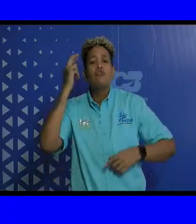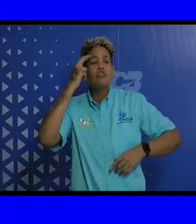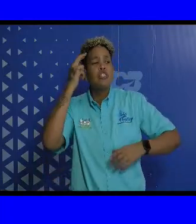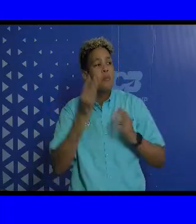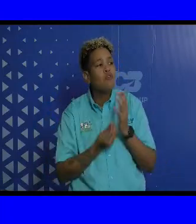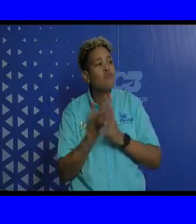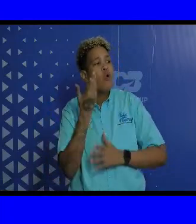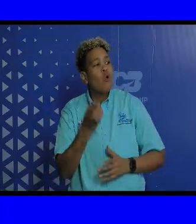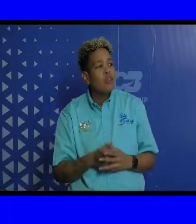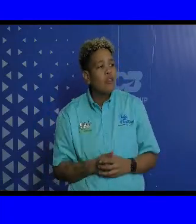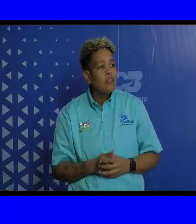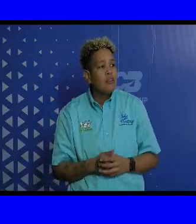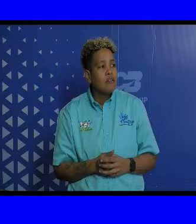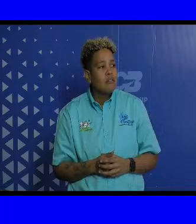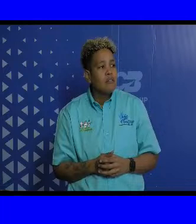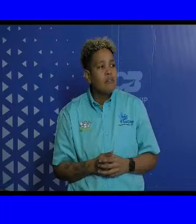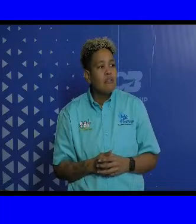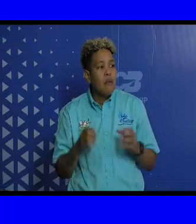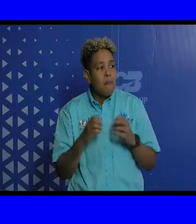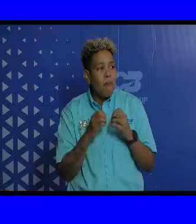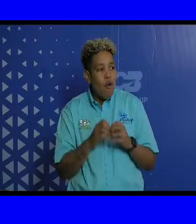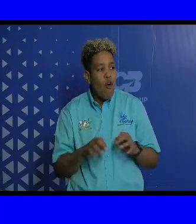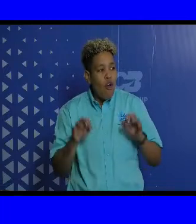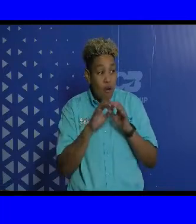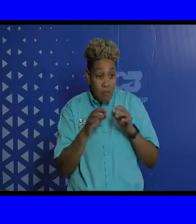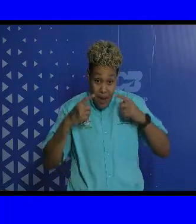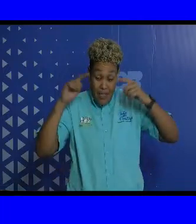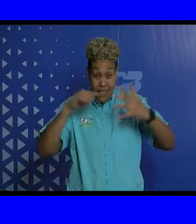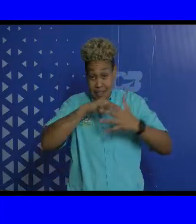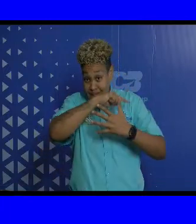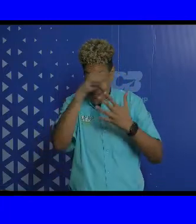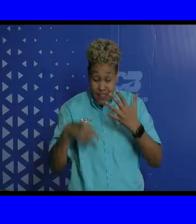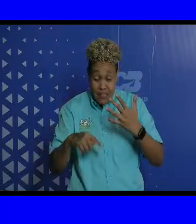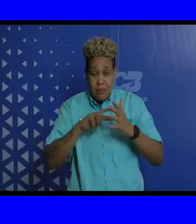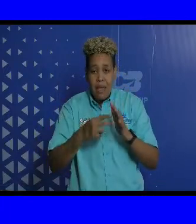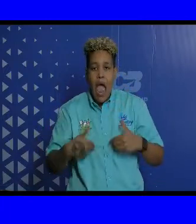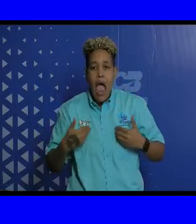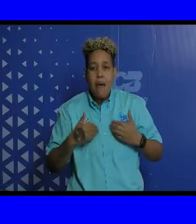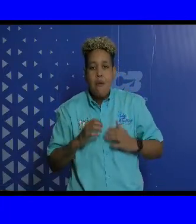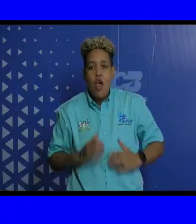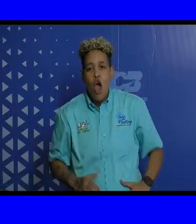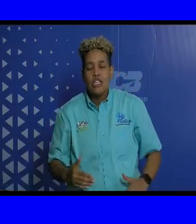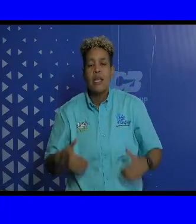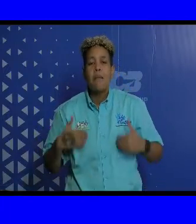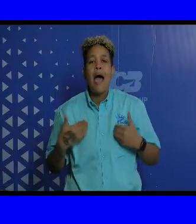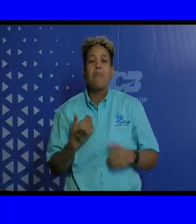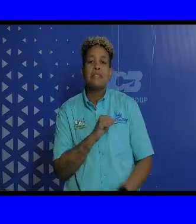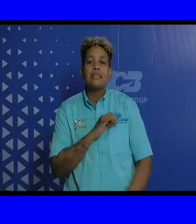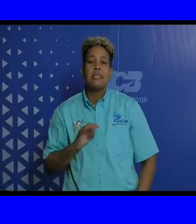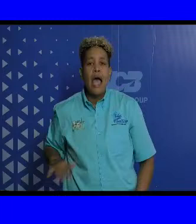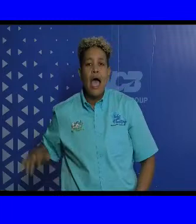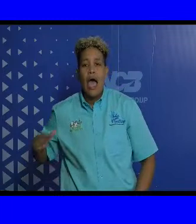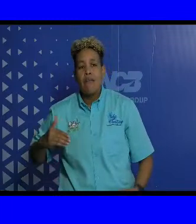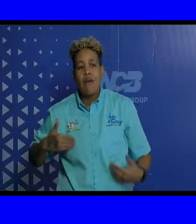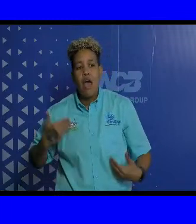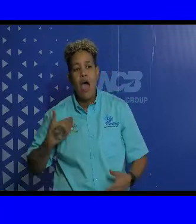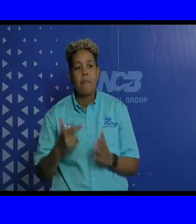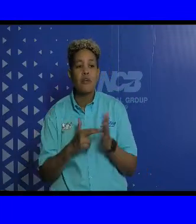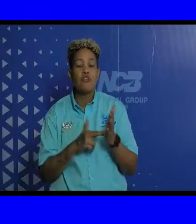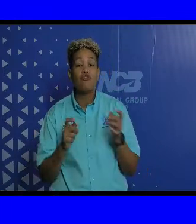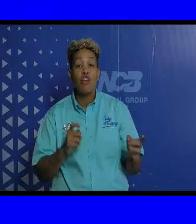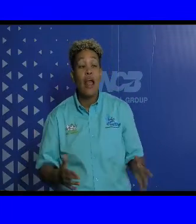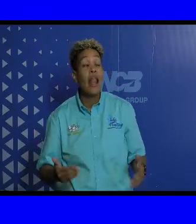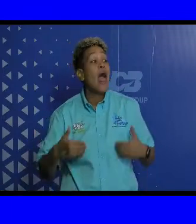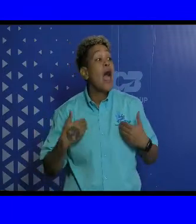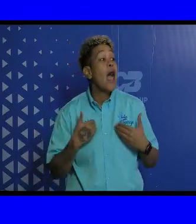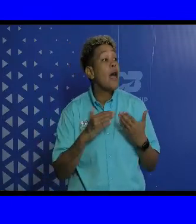growth. More importantly, achievement of these metrics means happy customers, happy employees, happy regulators,